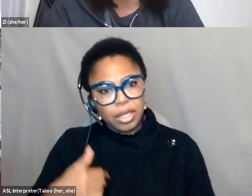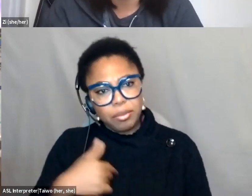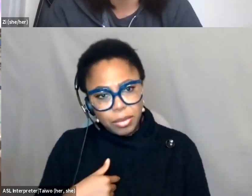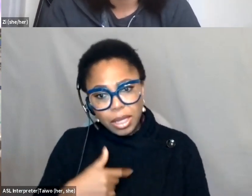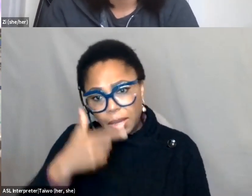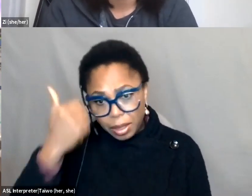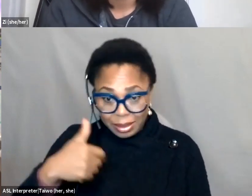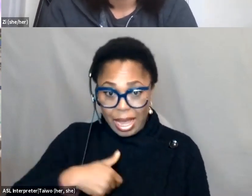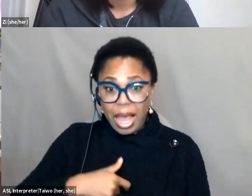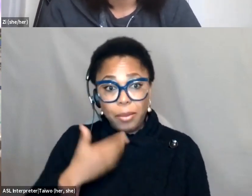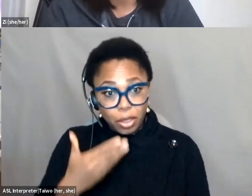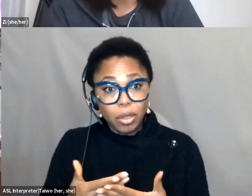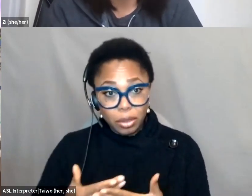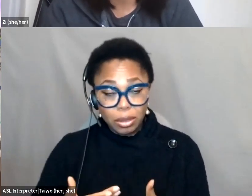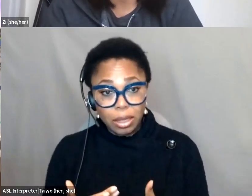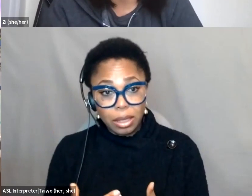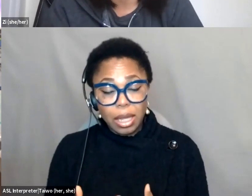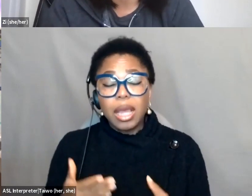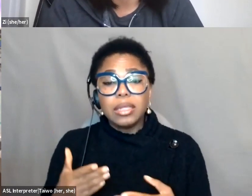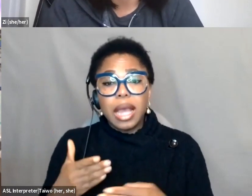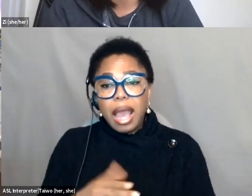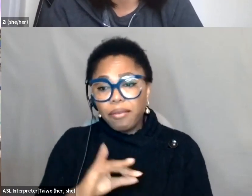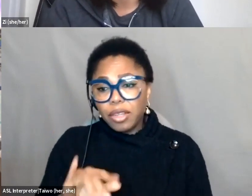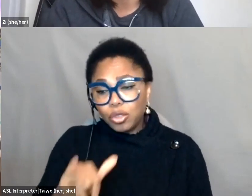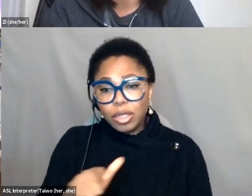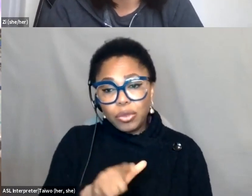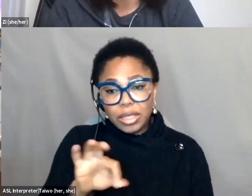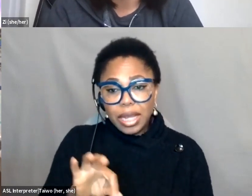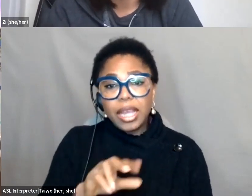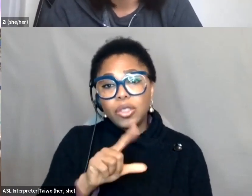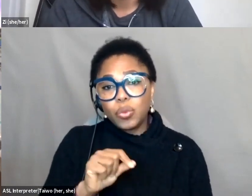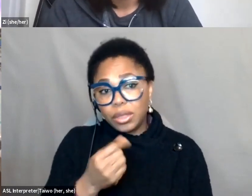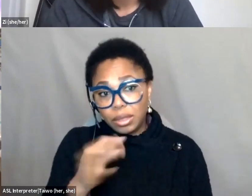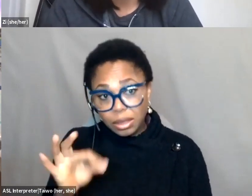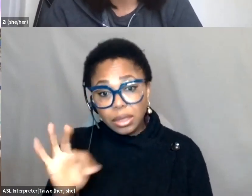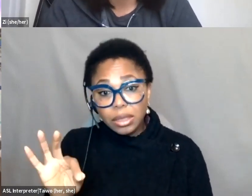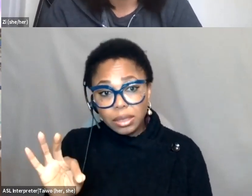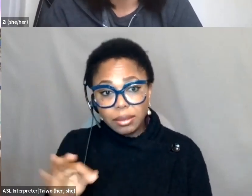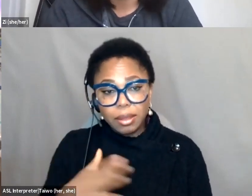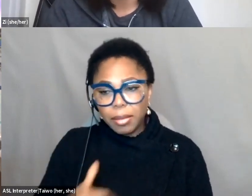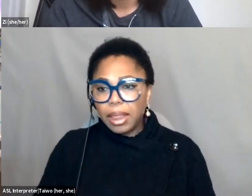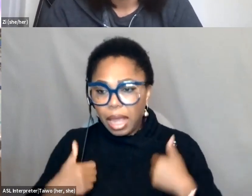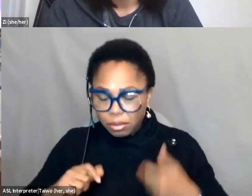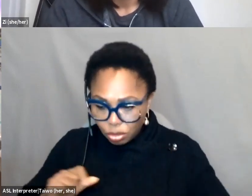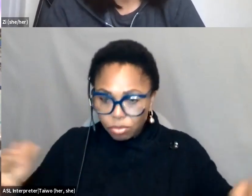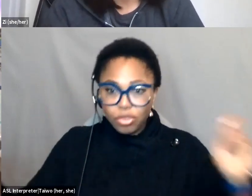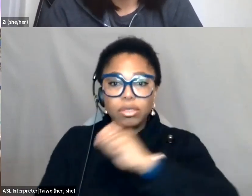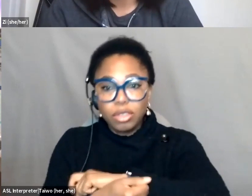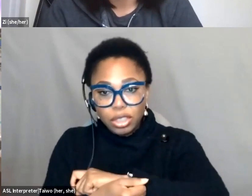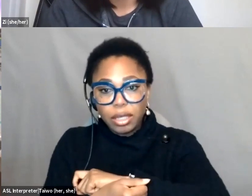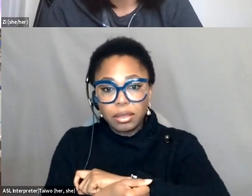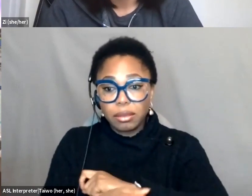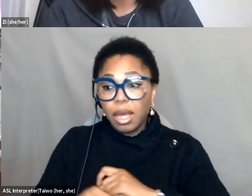I'm good. And after July 29th, 2019, my life changed. In